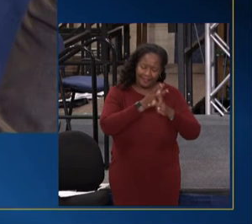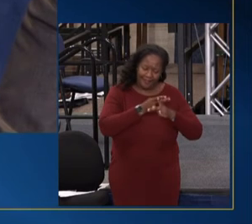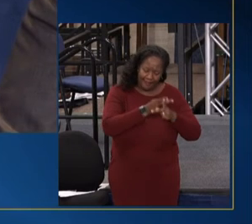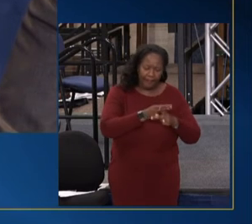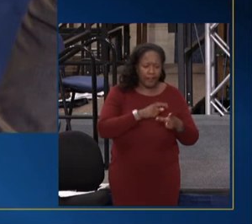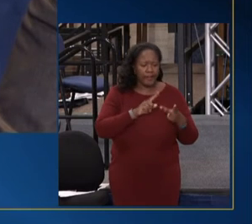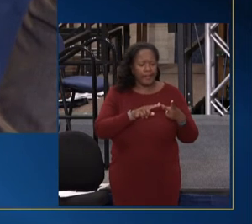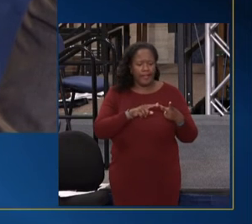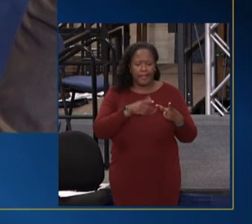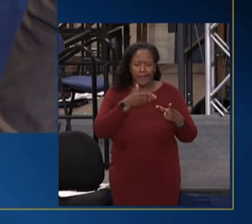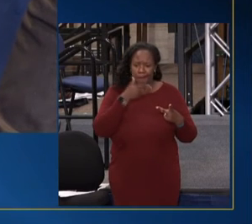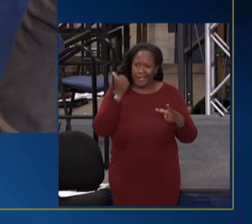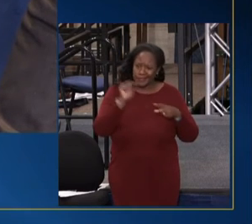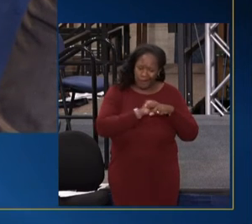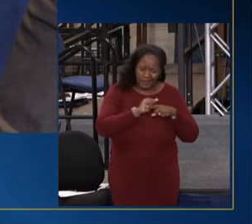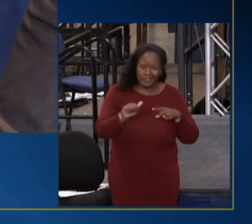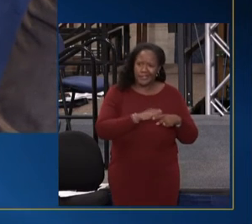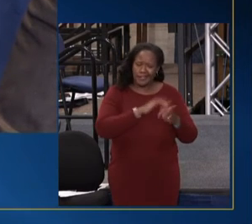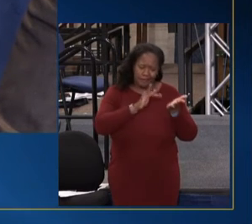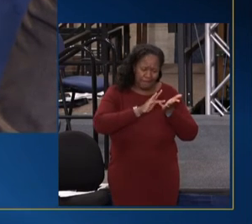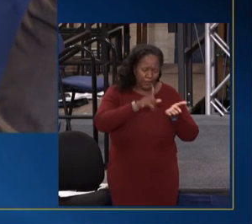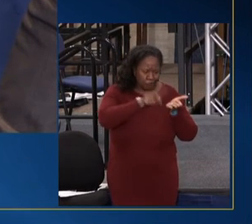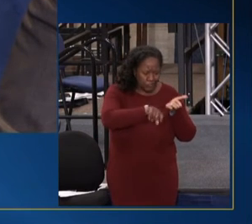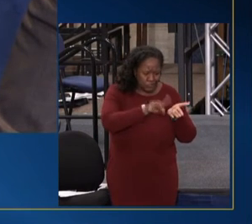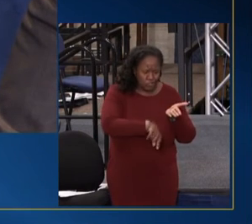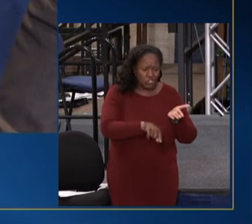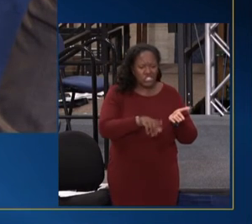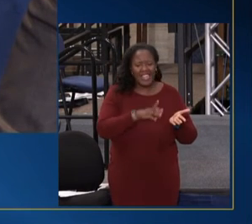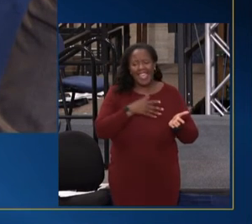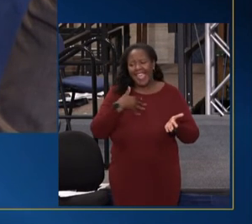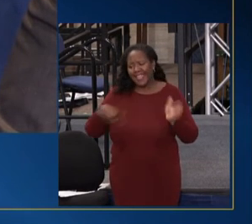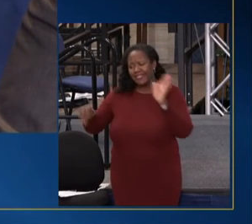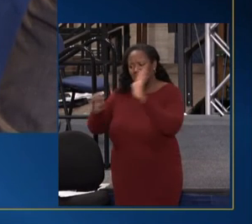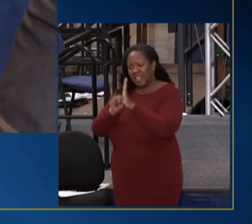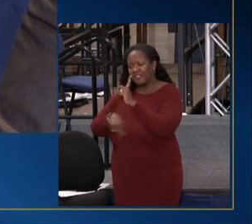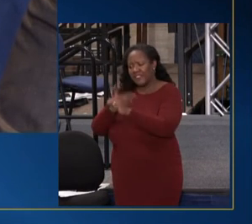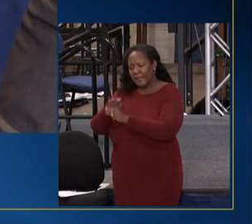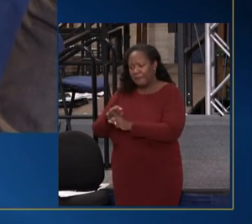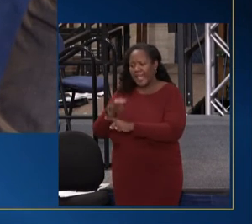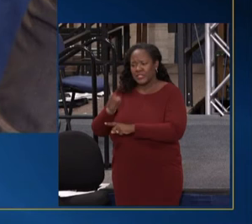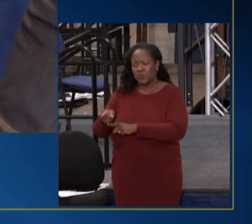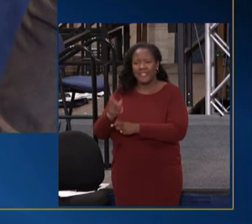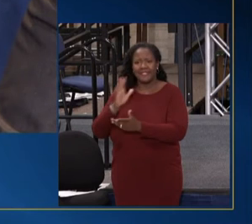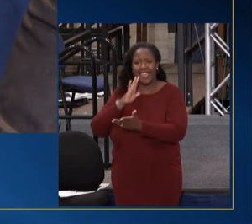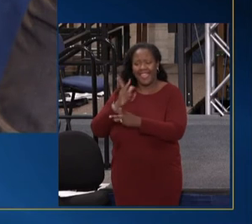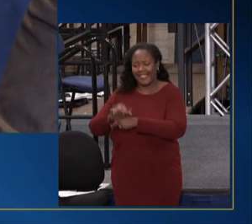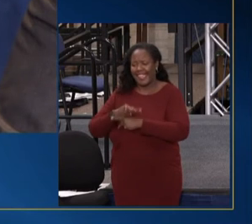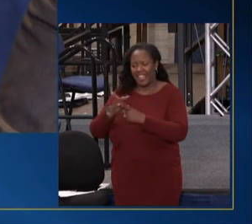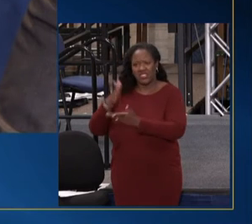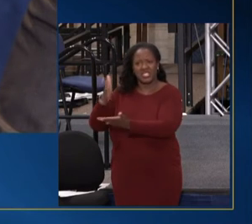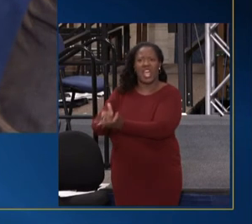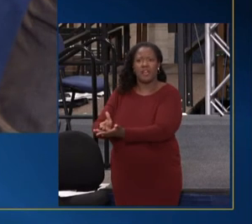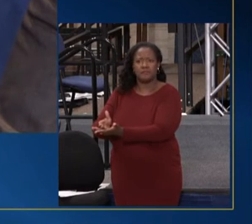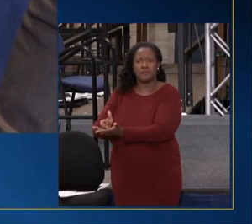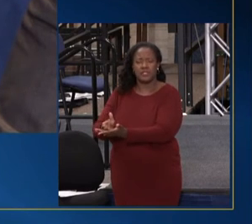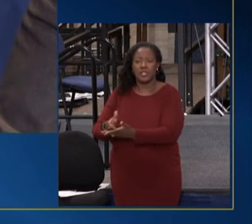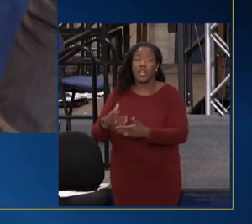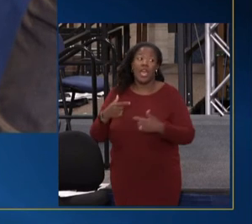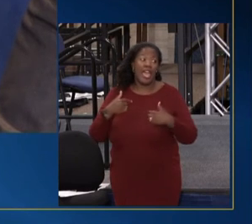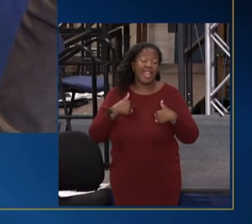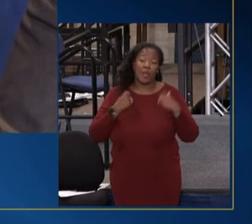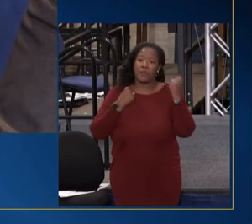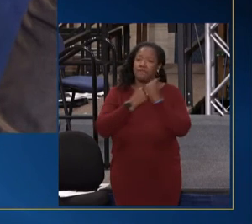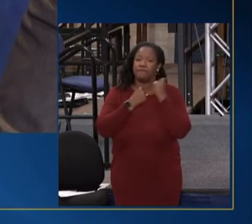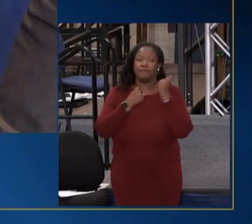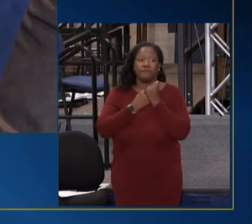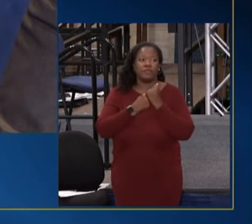best practices, and the harm that's caused to real families when this care is taken away. And I'll really give a shout out